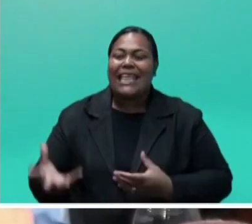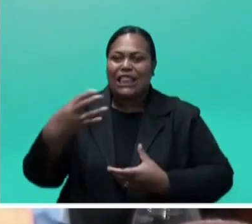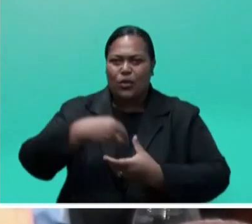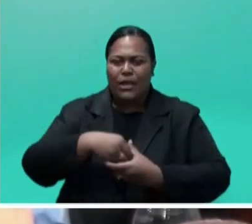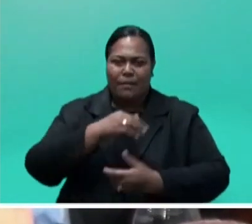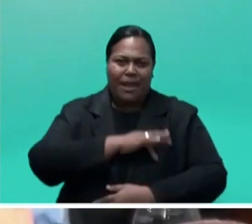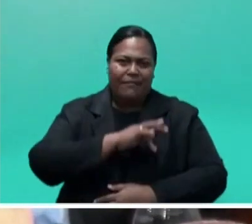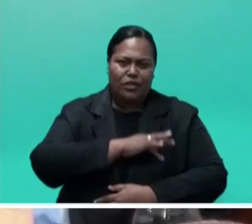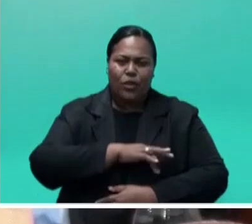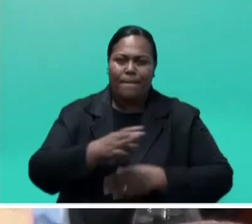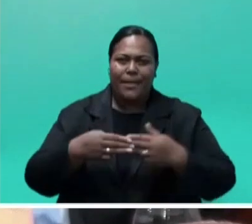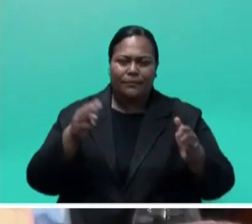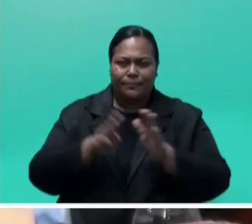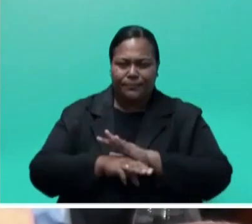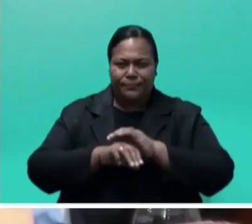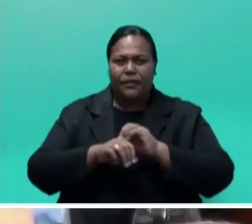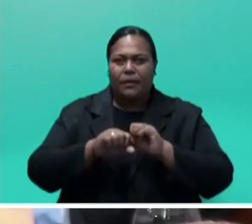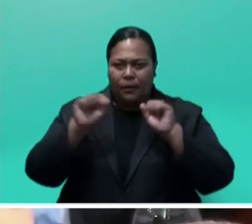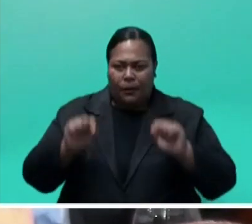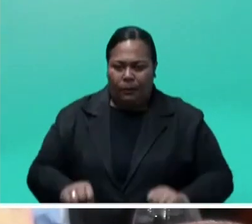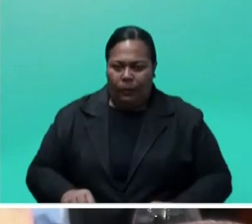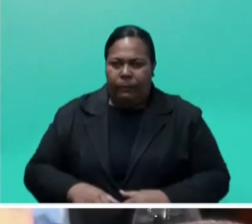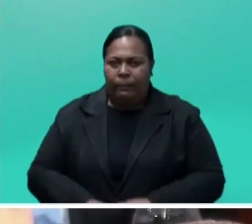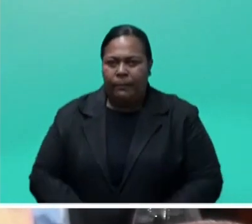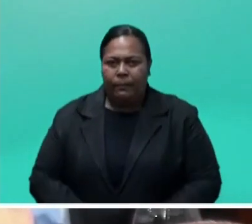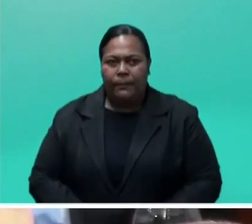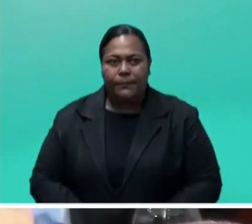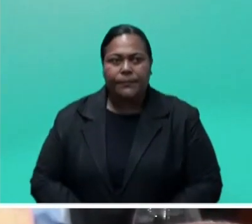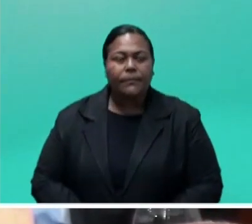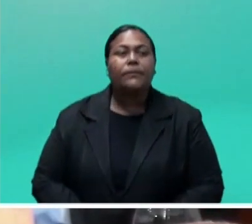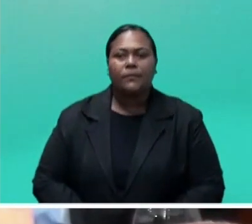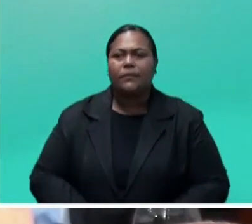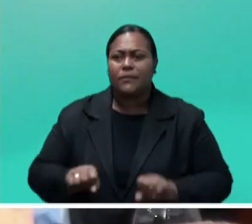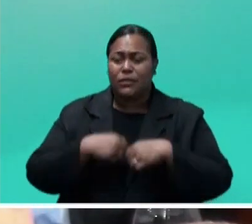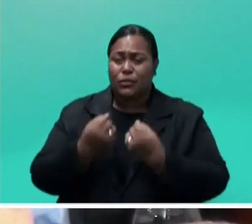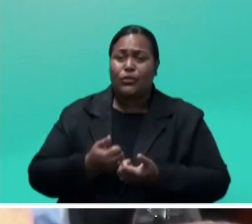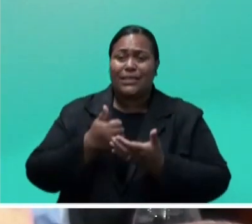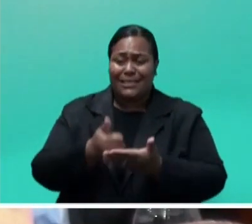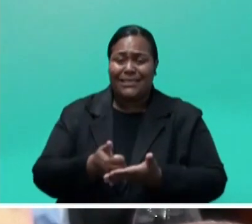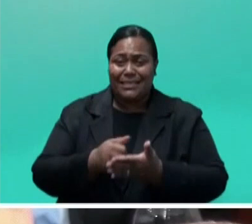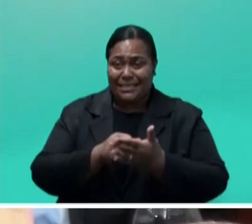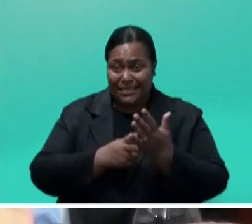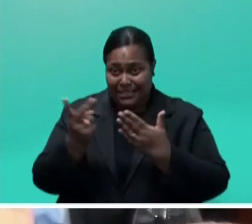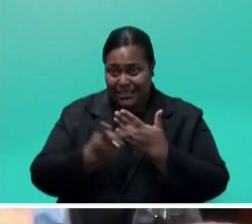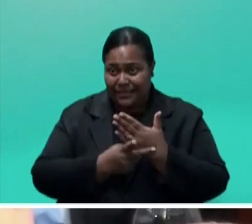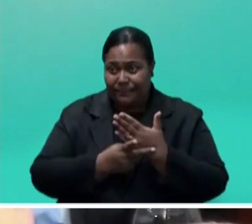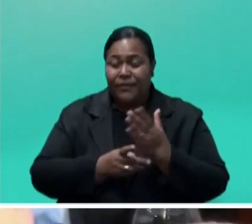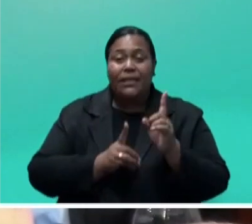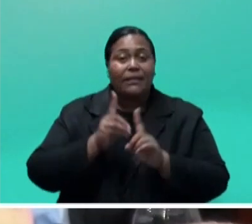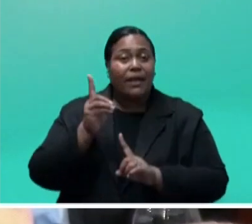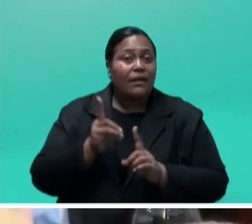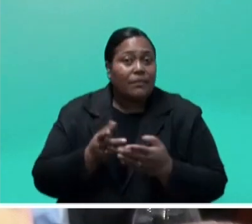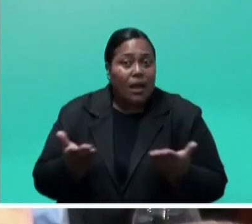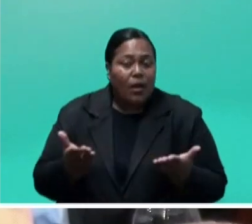system, so a more elaborate system for the social assistance schemes. This is being developed